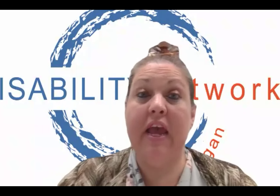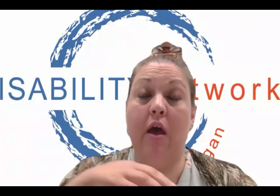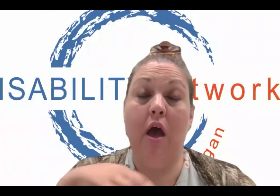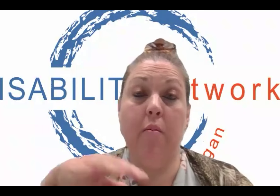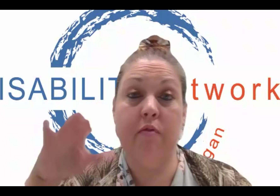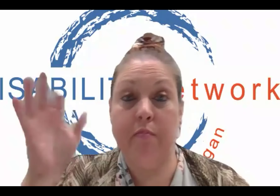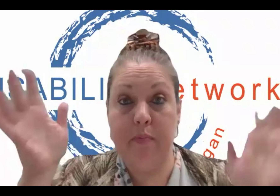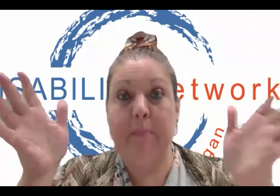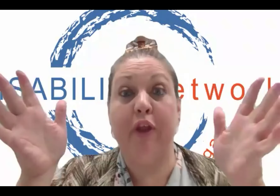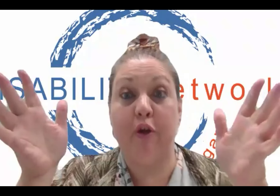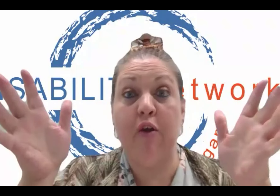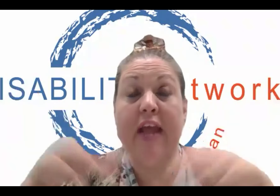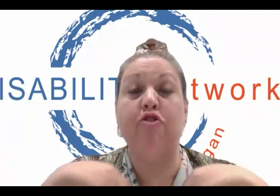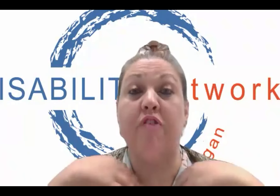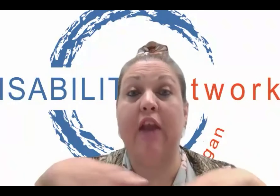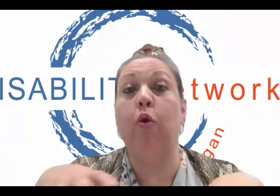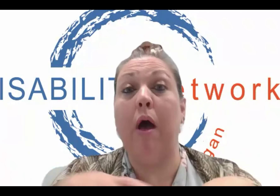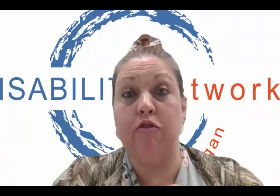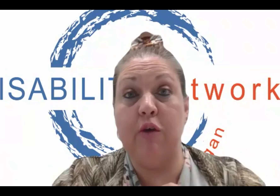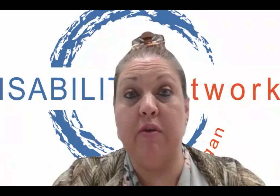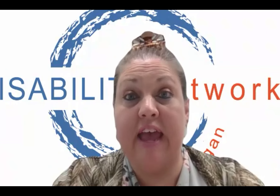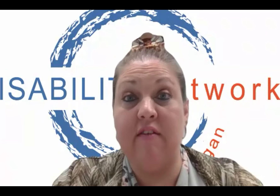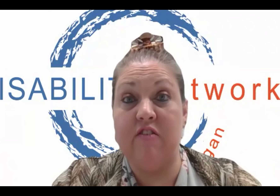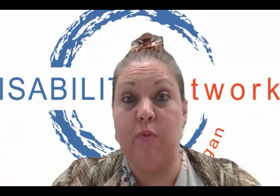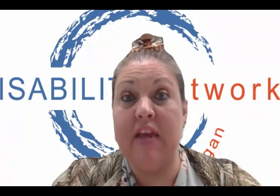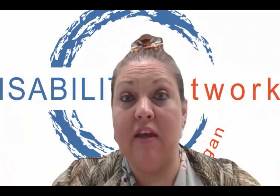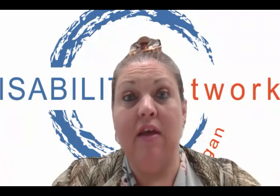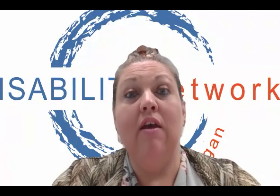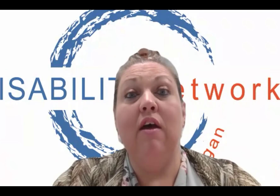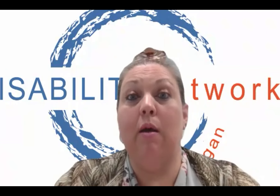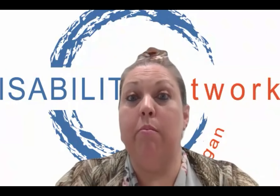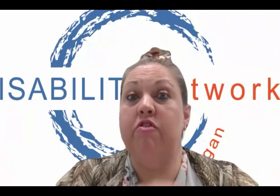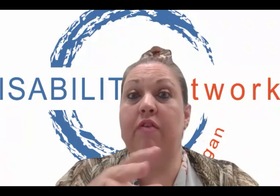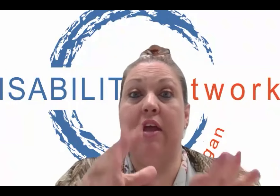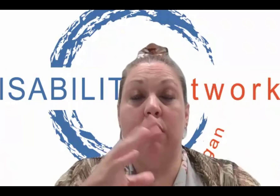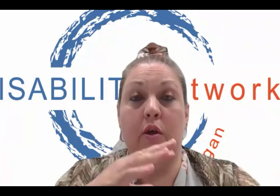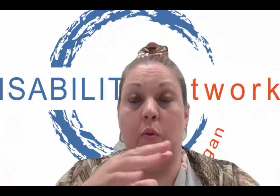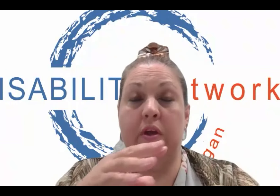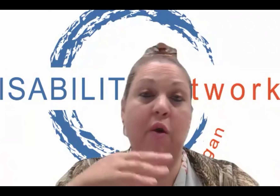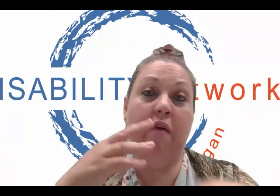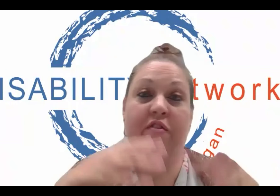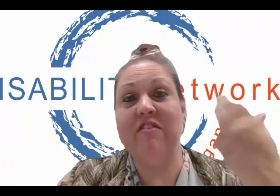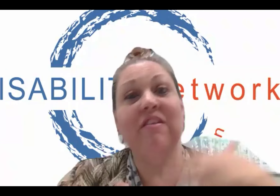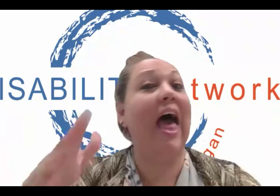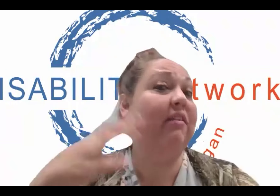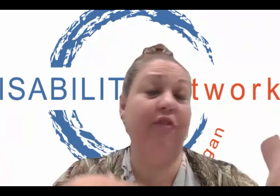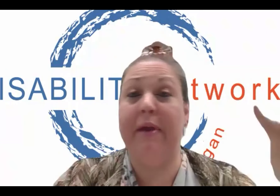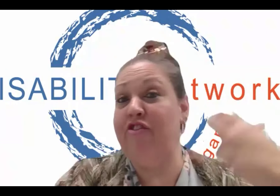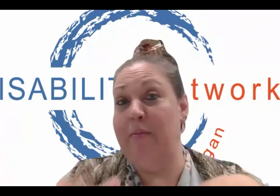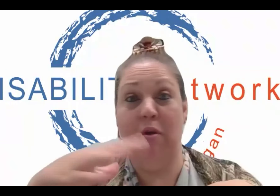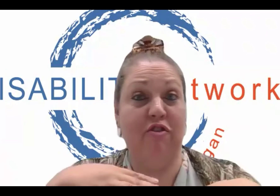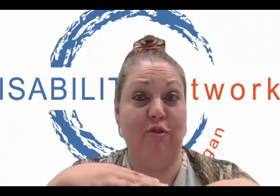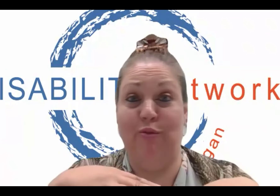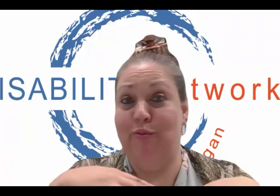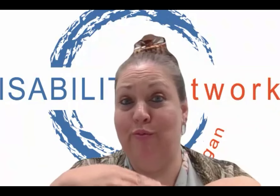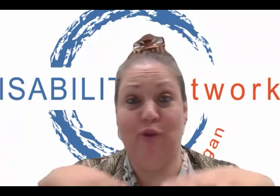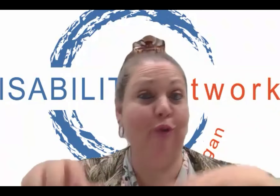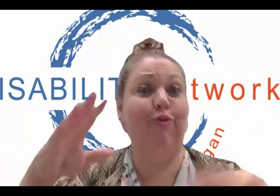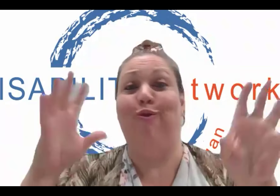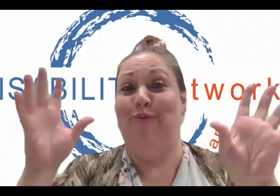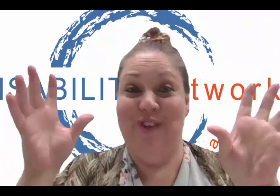send to me, people that are hearing that too, that'll go out to you at the end of this week. So that this is a lot of information